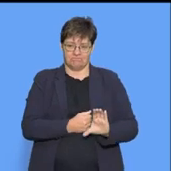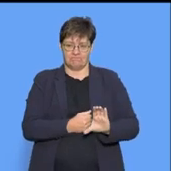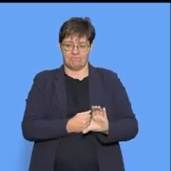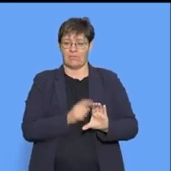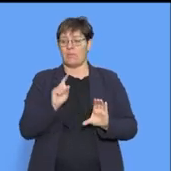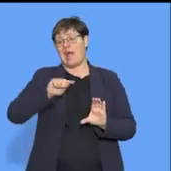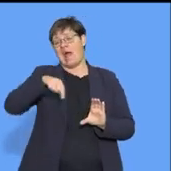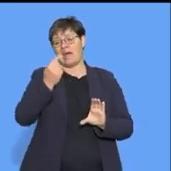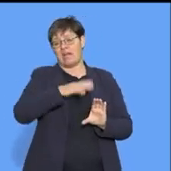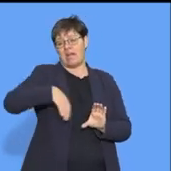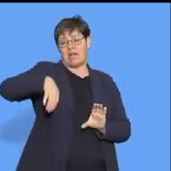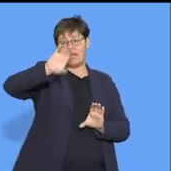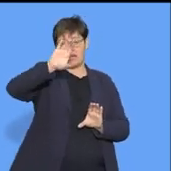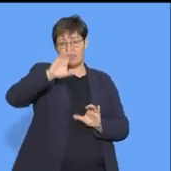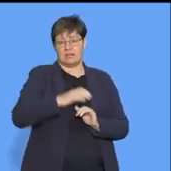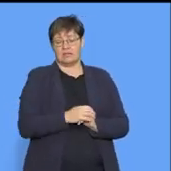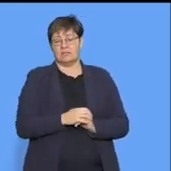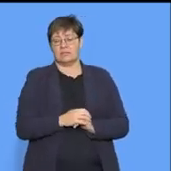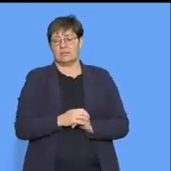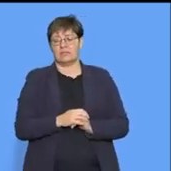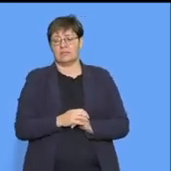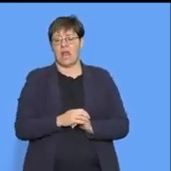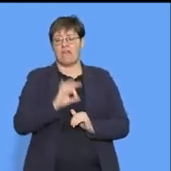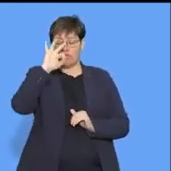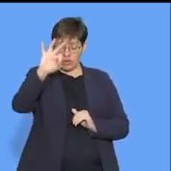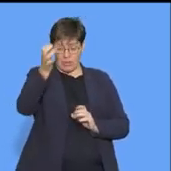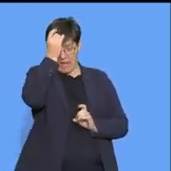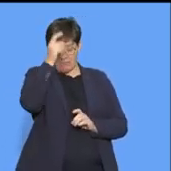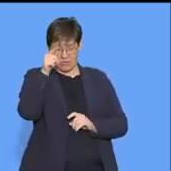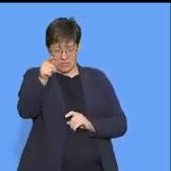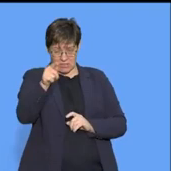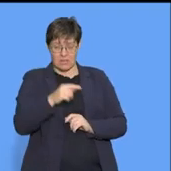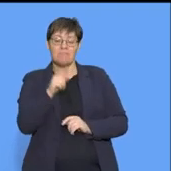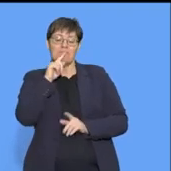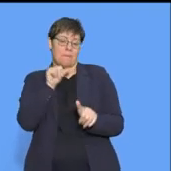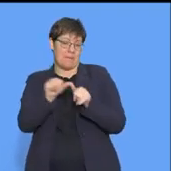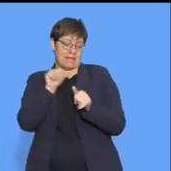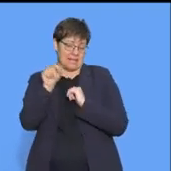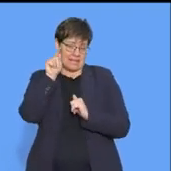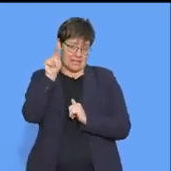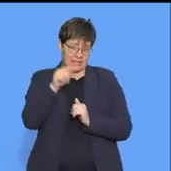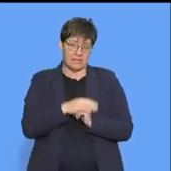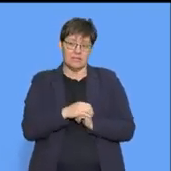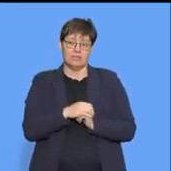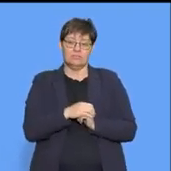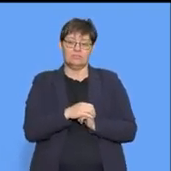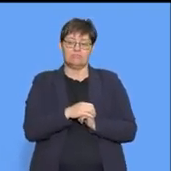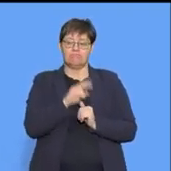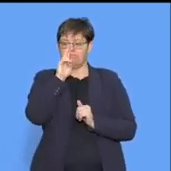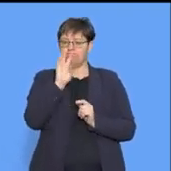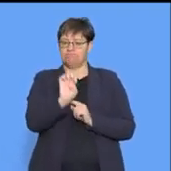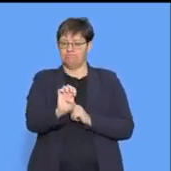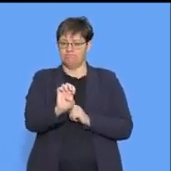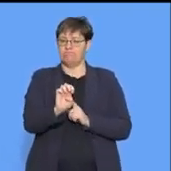moment. Let's look at this other triangle we have here. We've got 3 bits of information, so it sounds a bit better. And